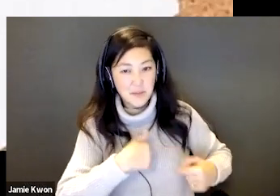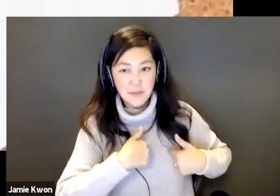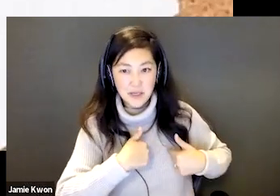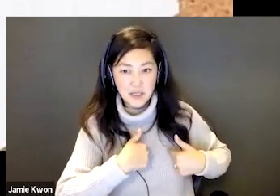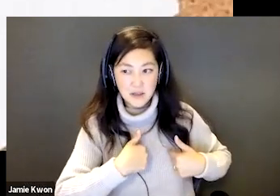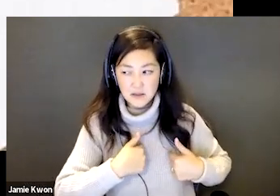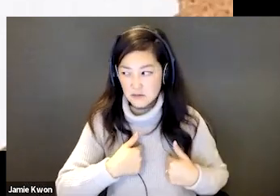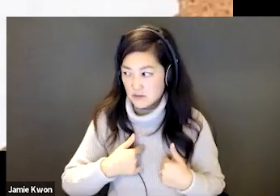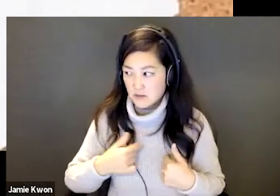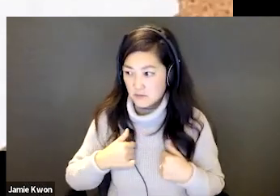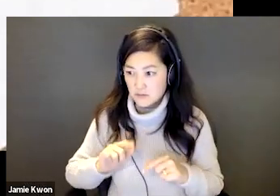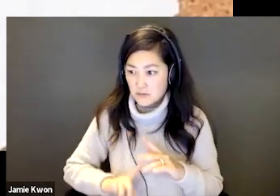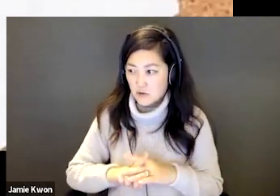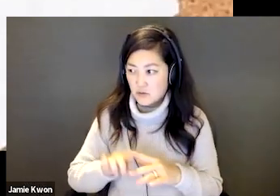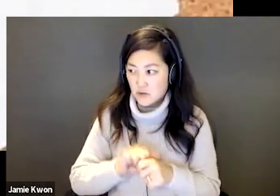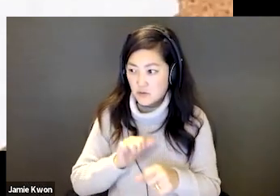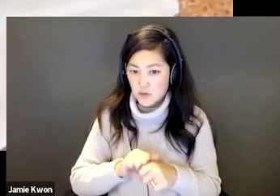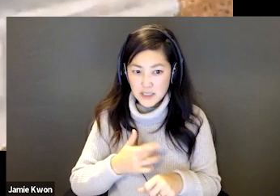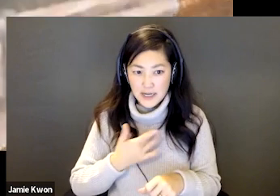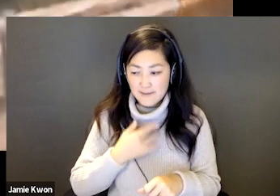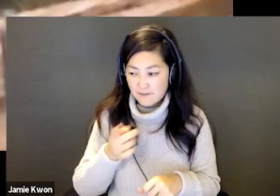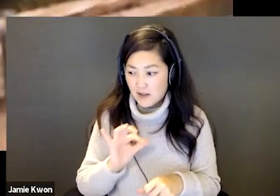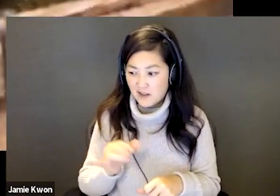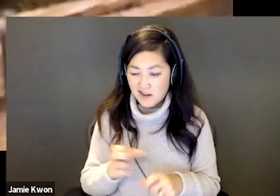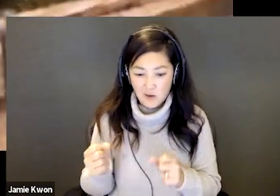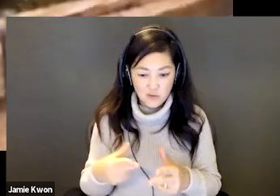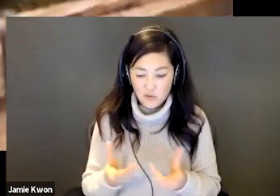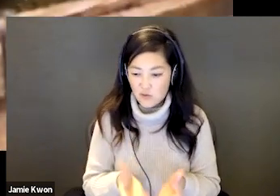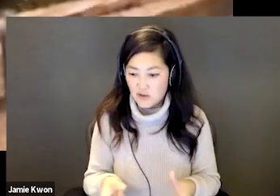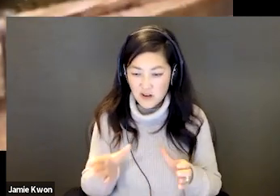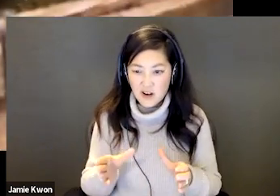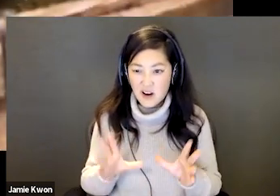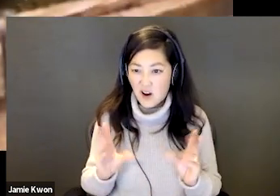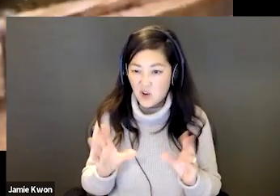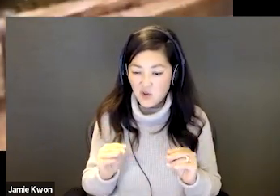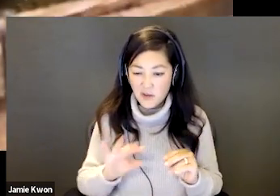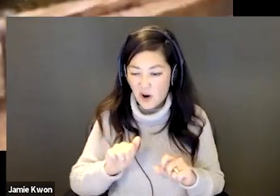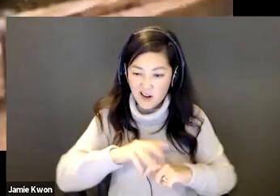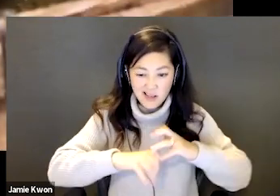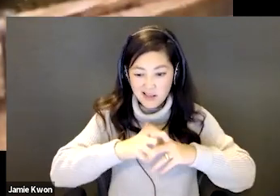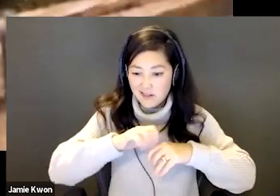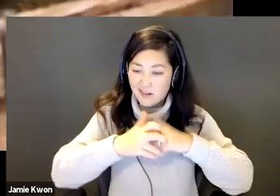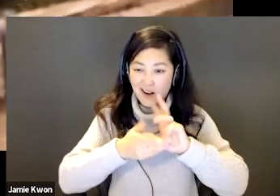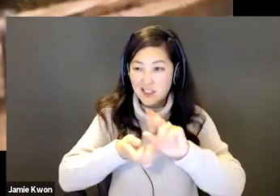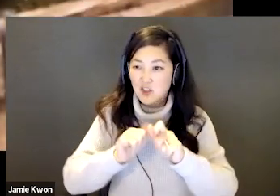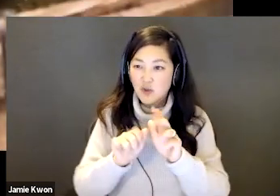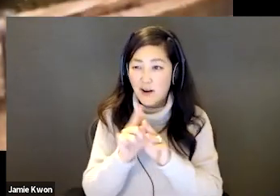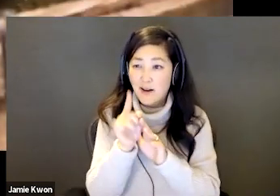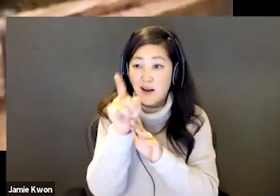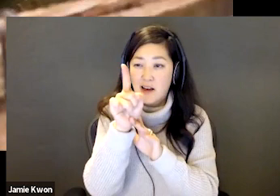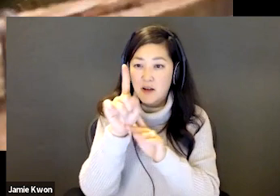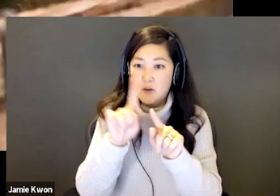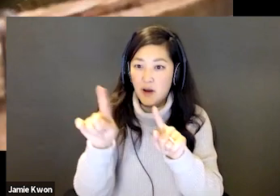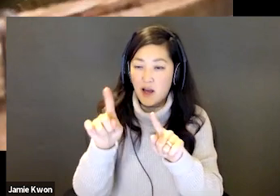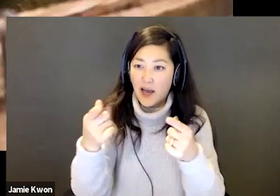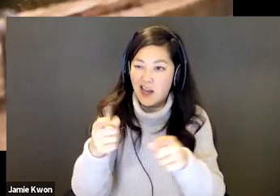work felt like being dumped into a bucket of crabs, all climbing over each other to escape, only to be dragged